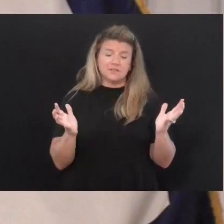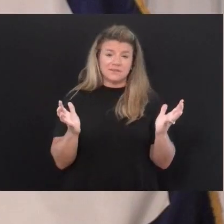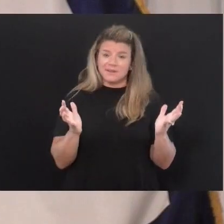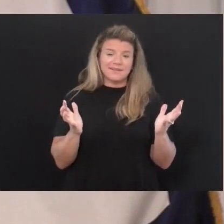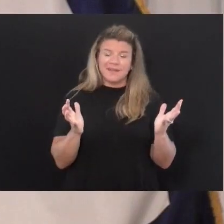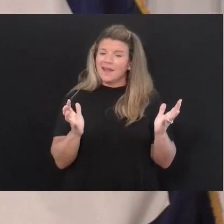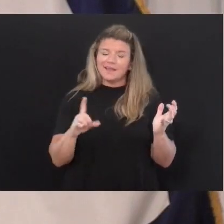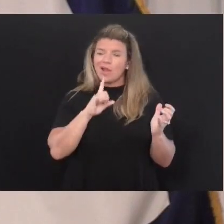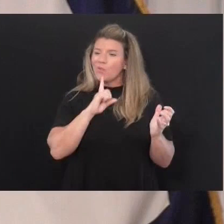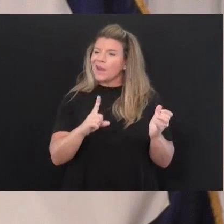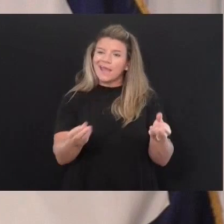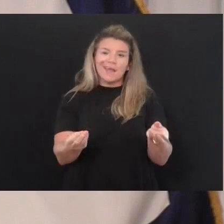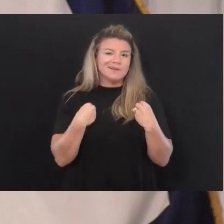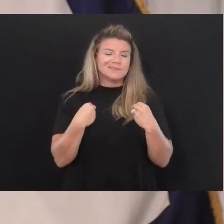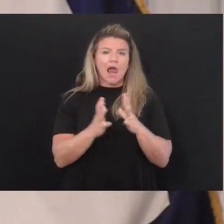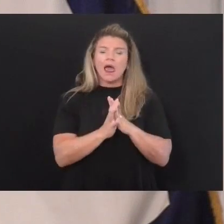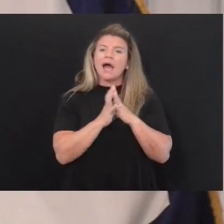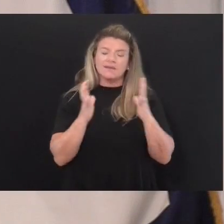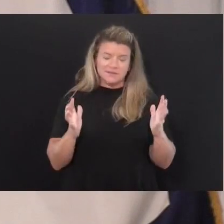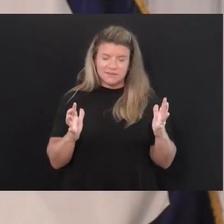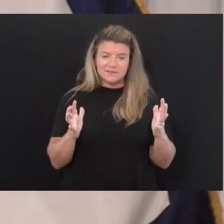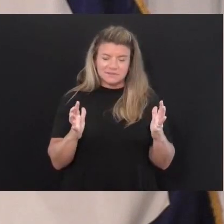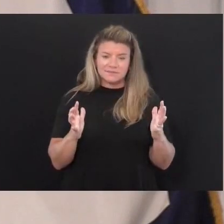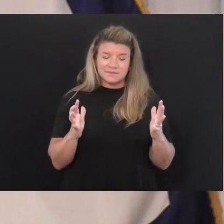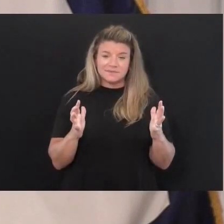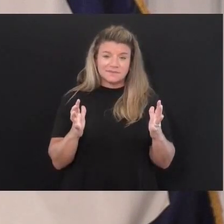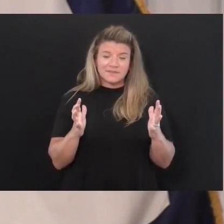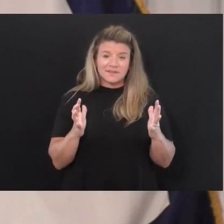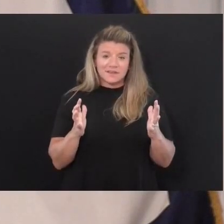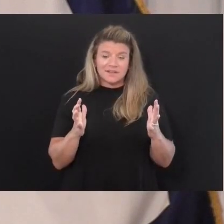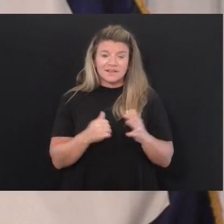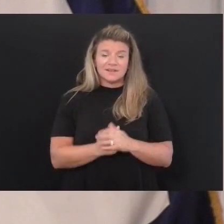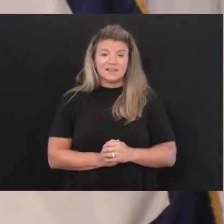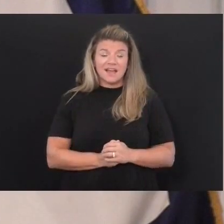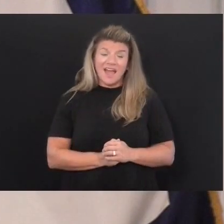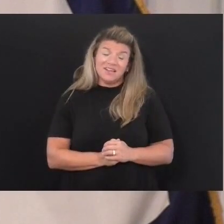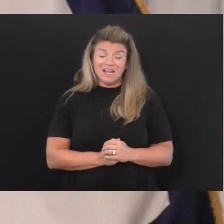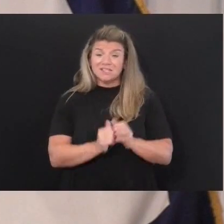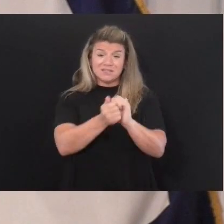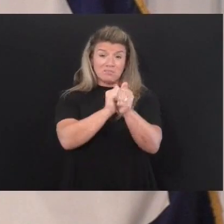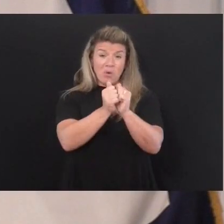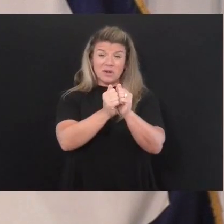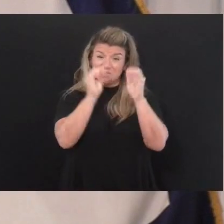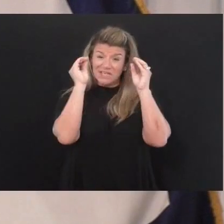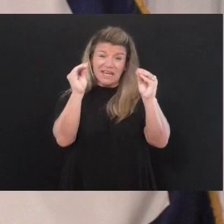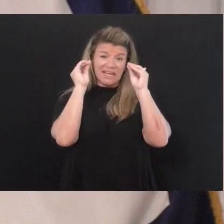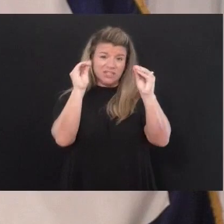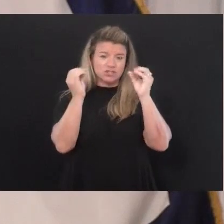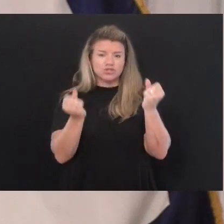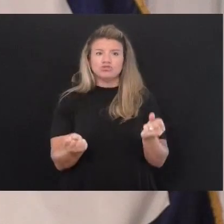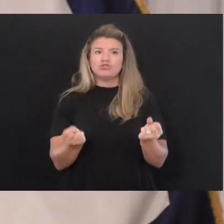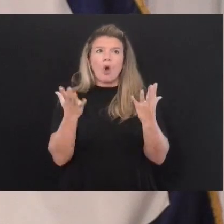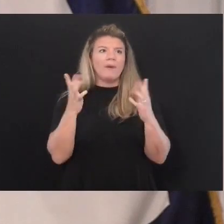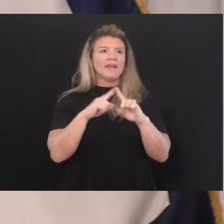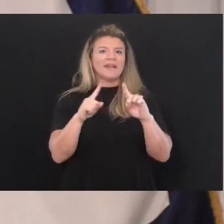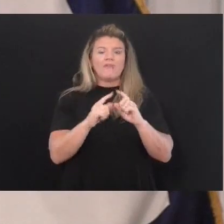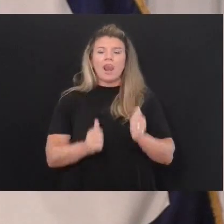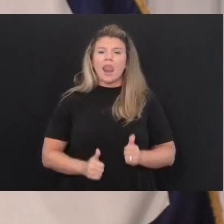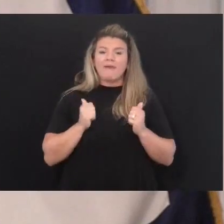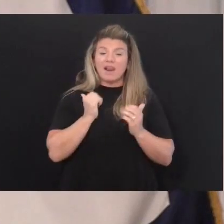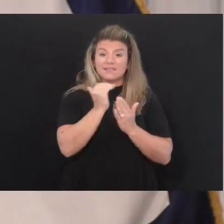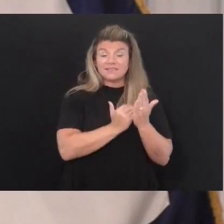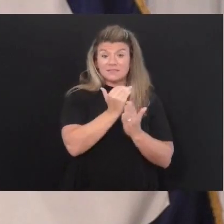for, distance education, telehealth, all kinds of things like that make us able